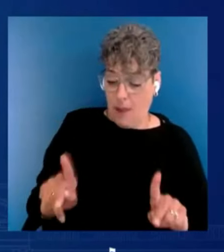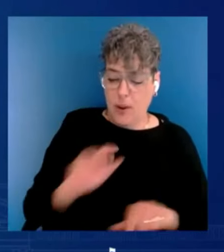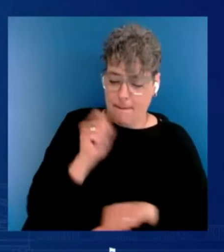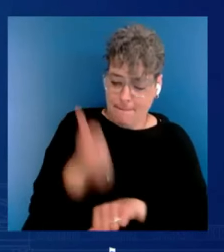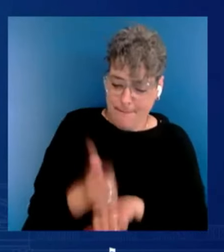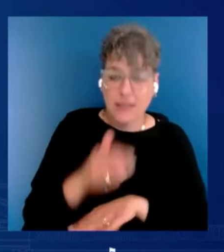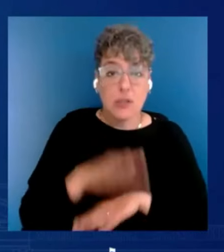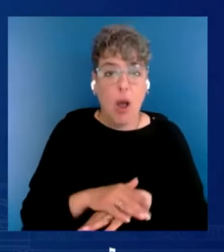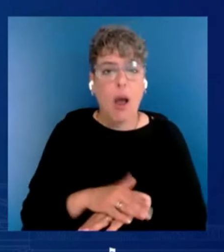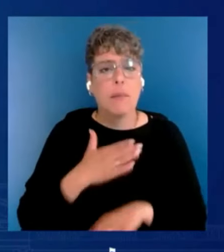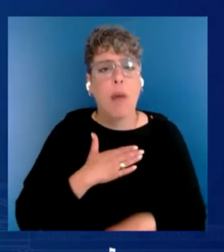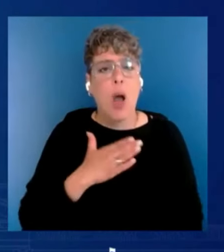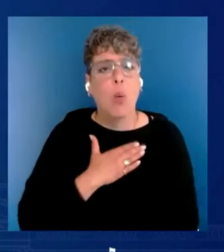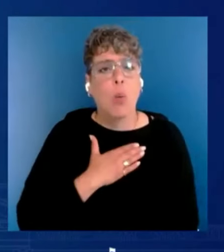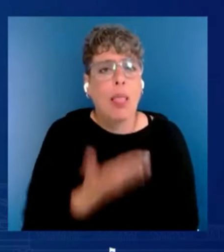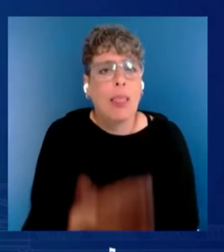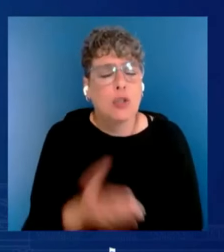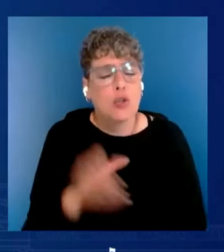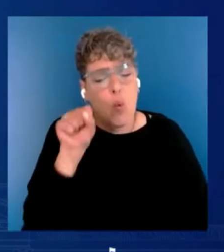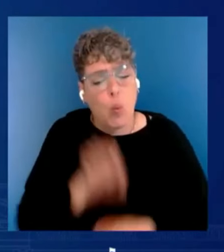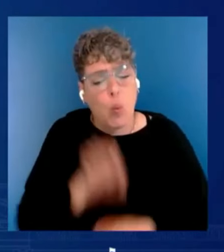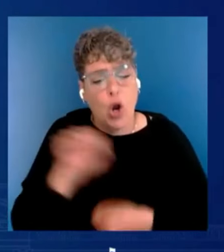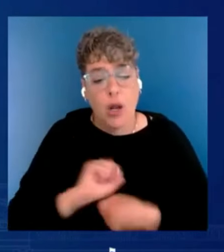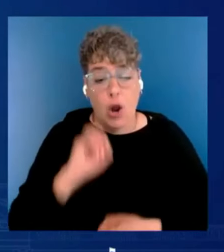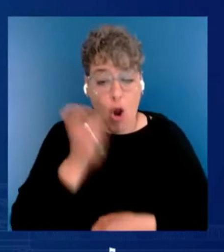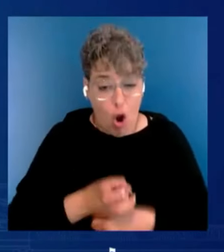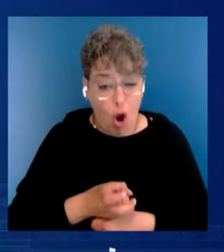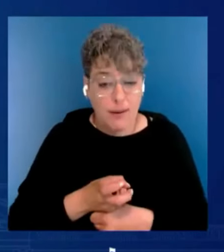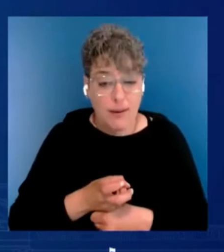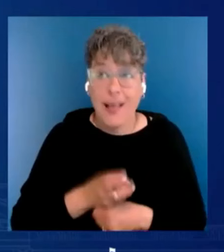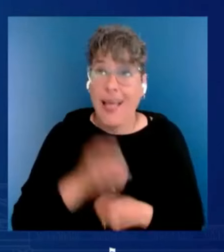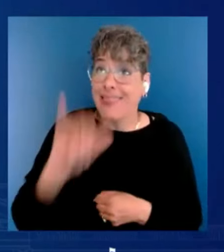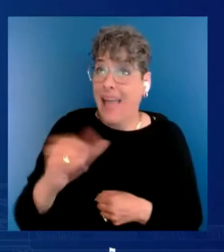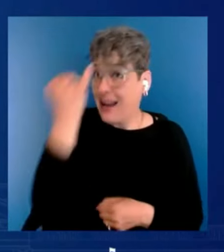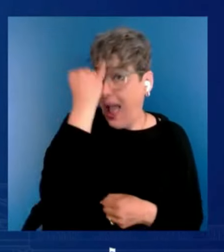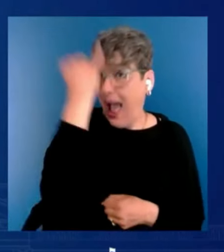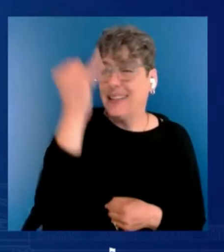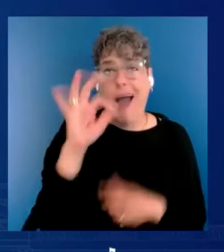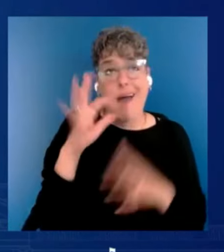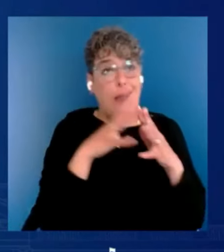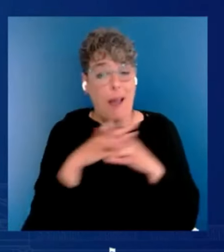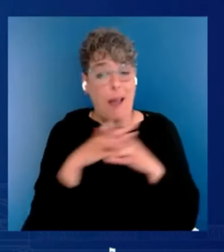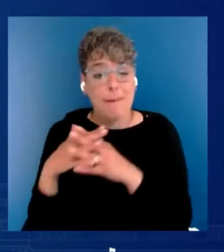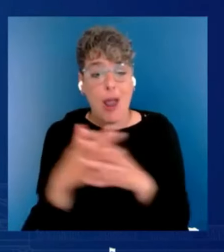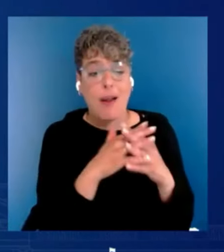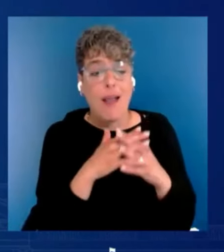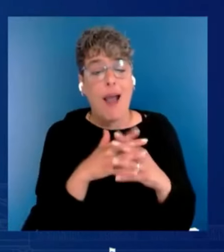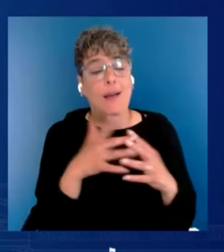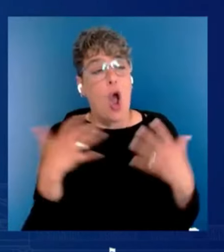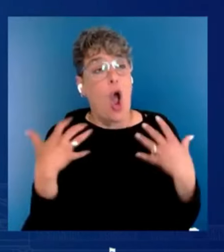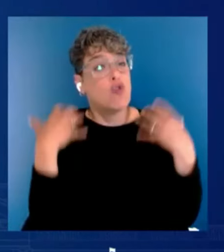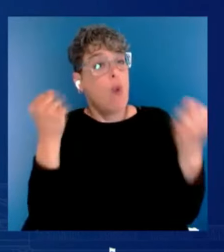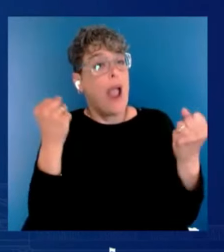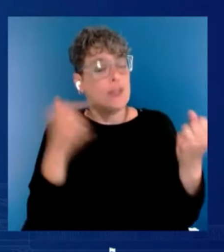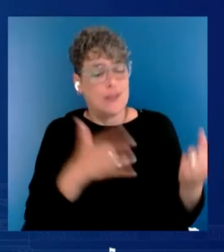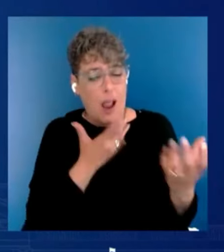humanity. That notion of America as a place of courageous, compassionate optimists is what fueled me. And in that